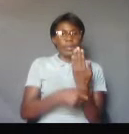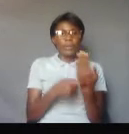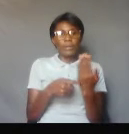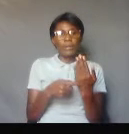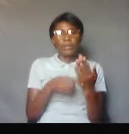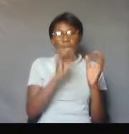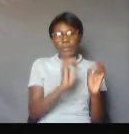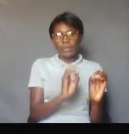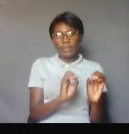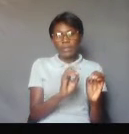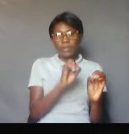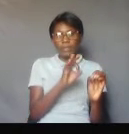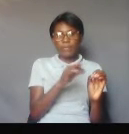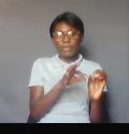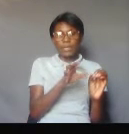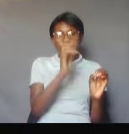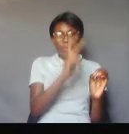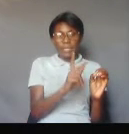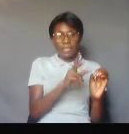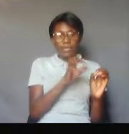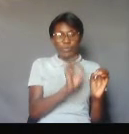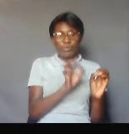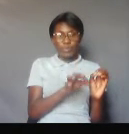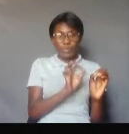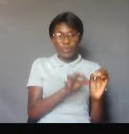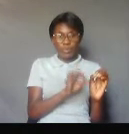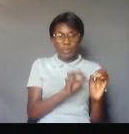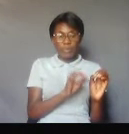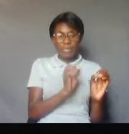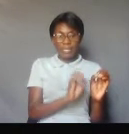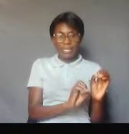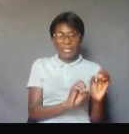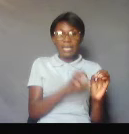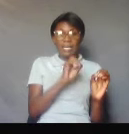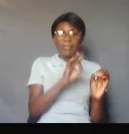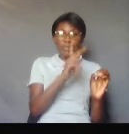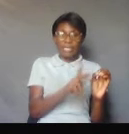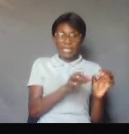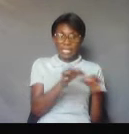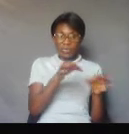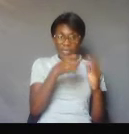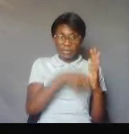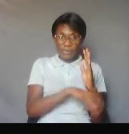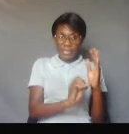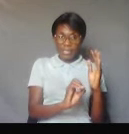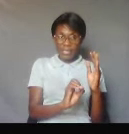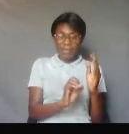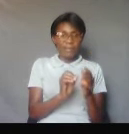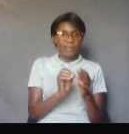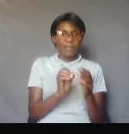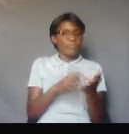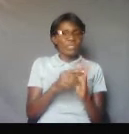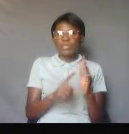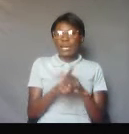happens. But this classic model of author, text, interpreter is